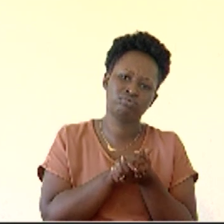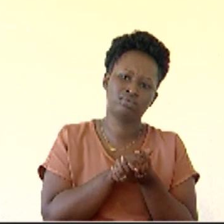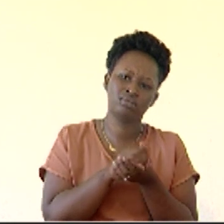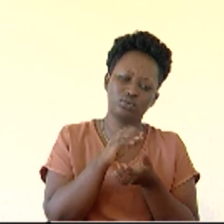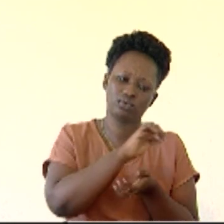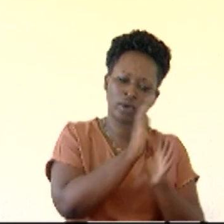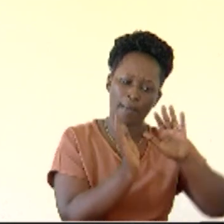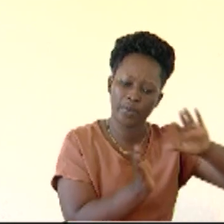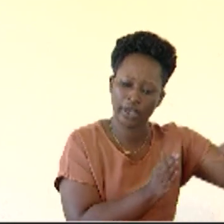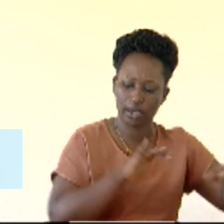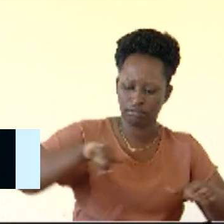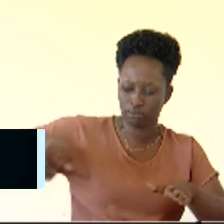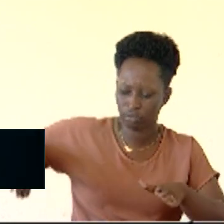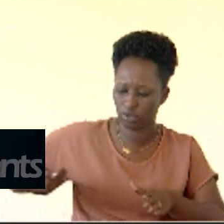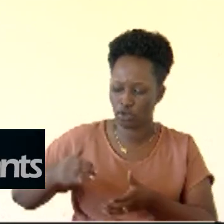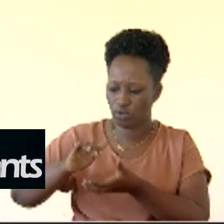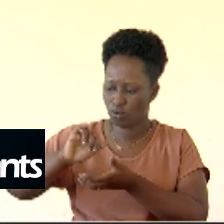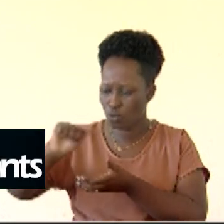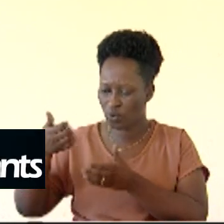sex outside marriage?